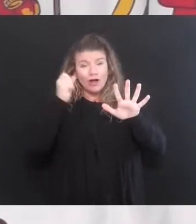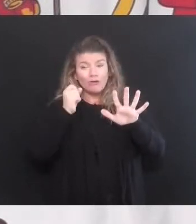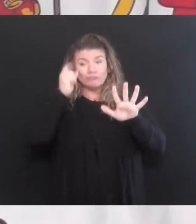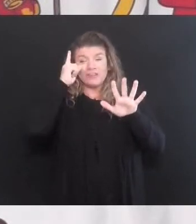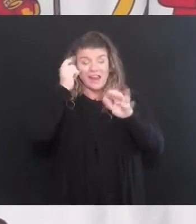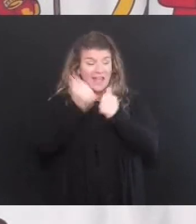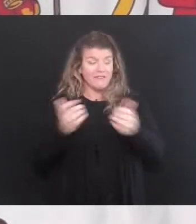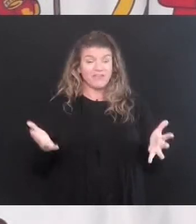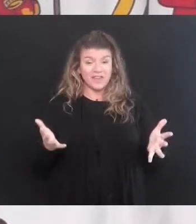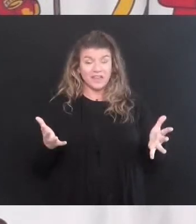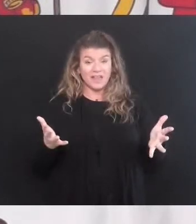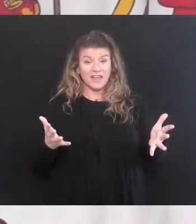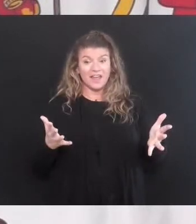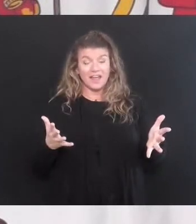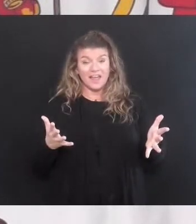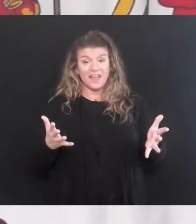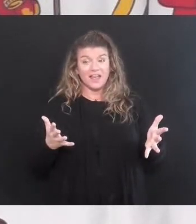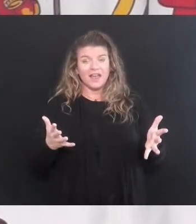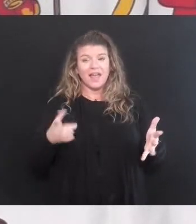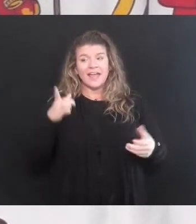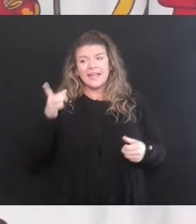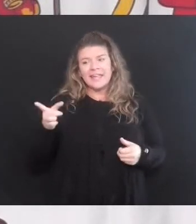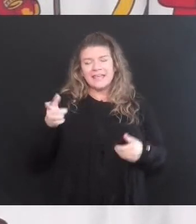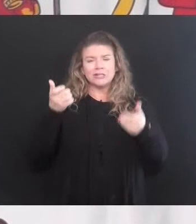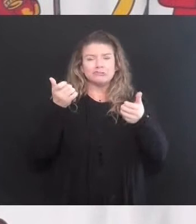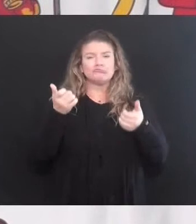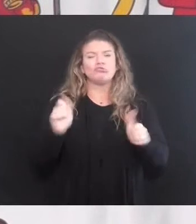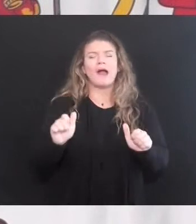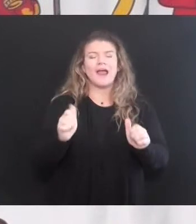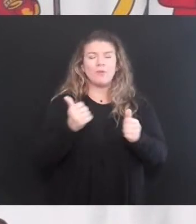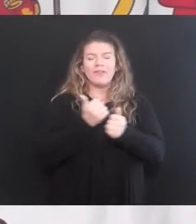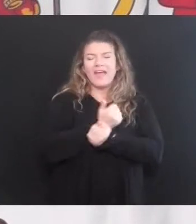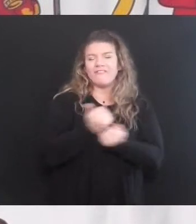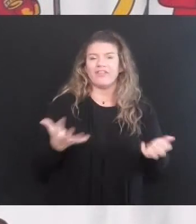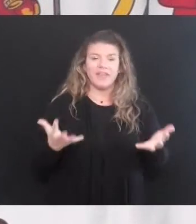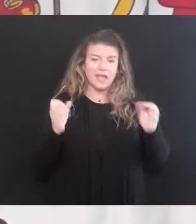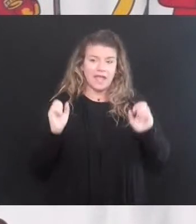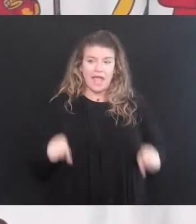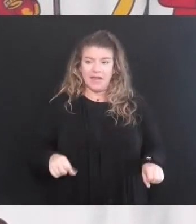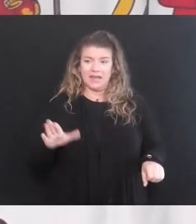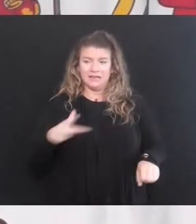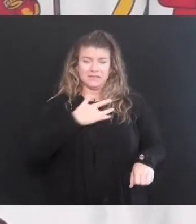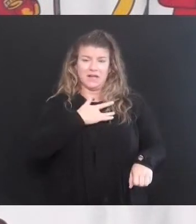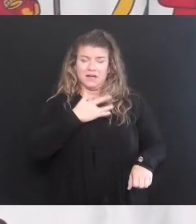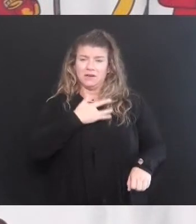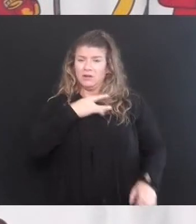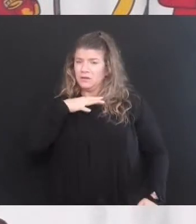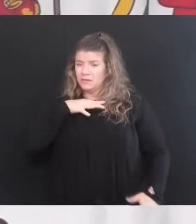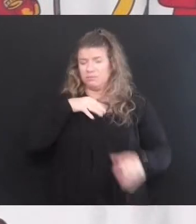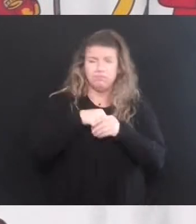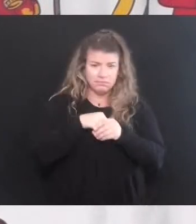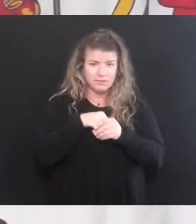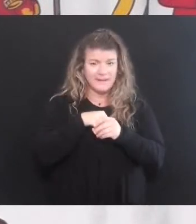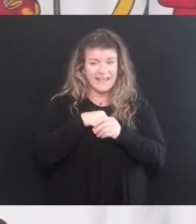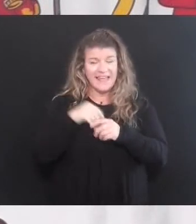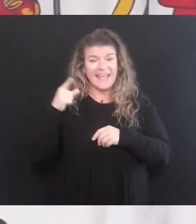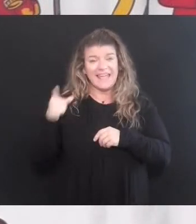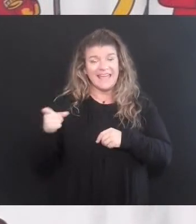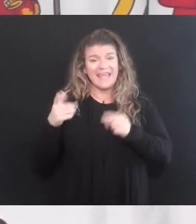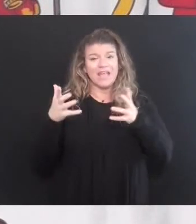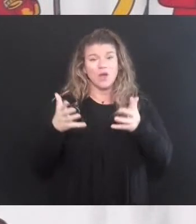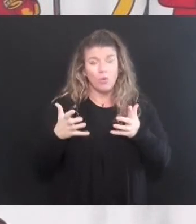is he's trying with all of his heart, isn't he? He's trying absolutely to get us to where